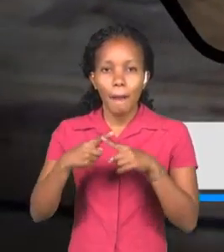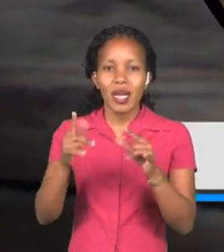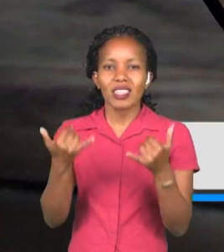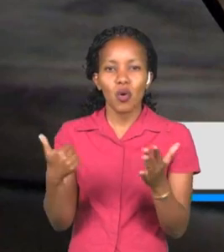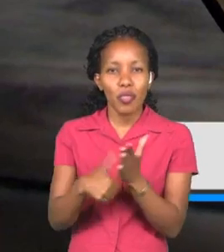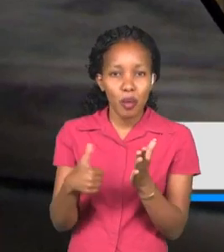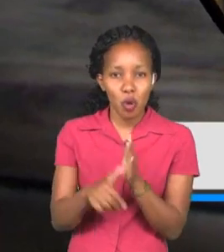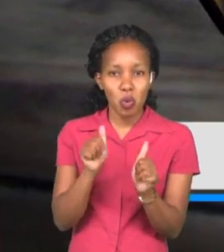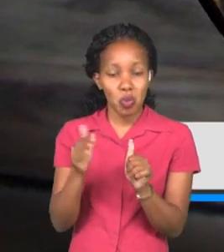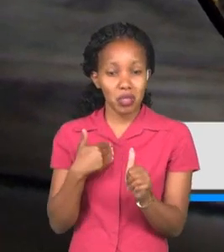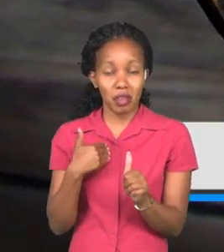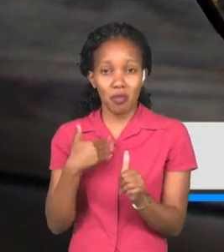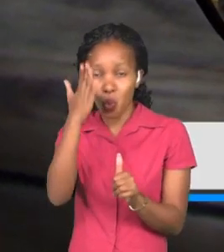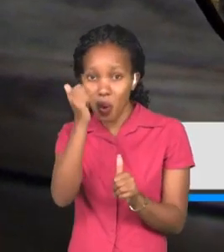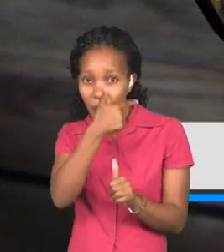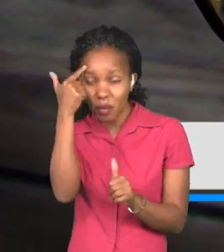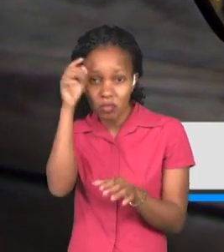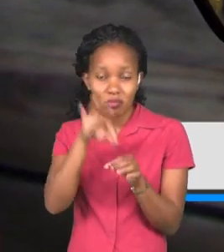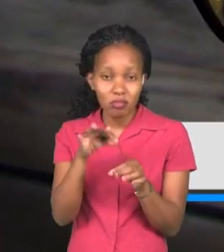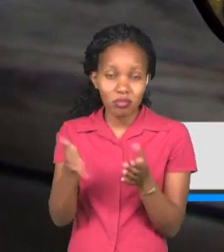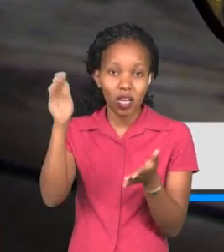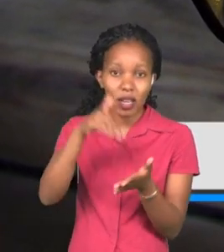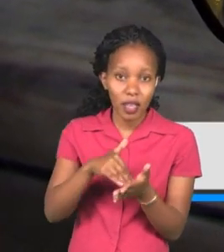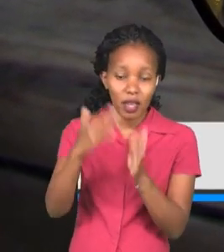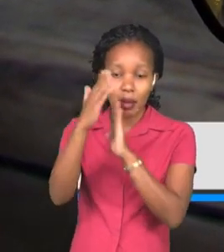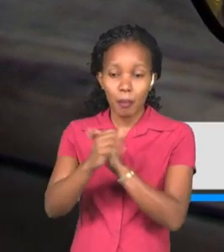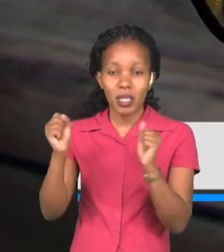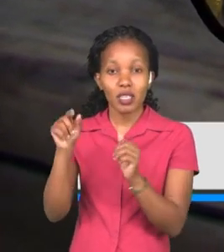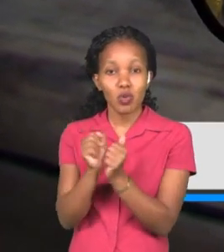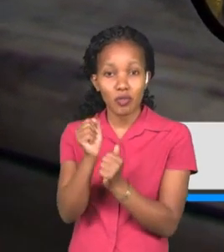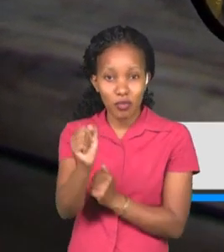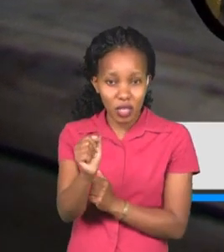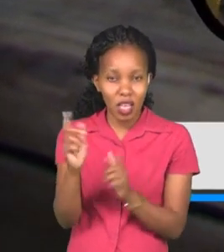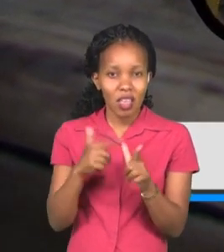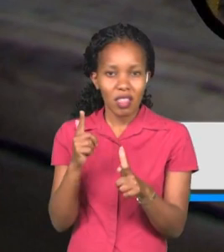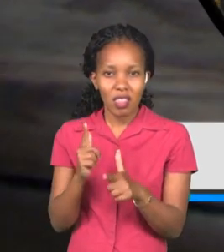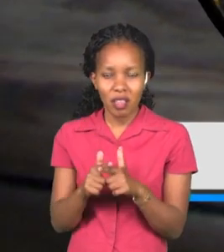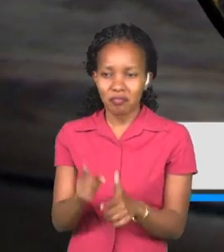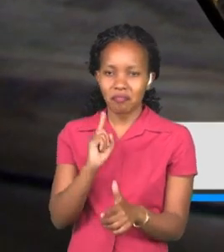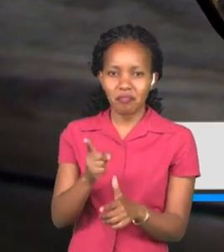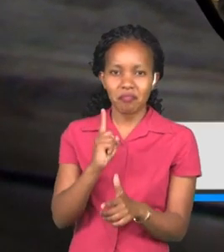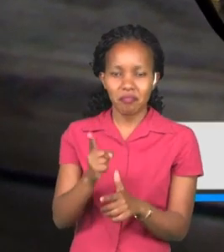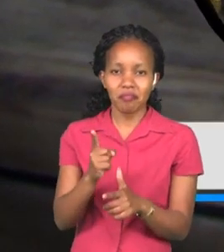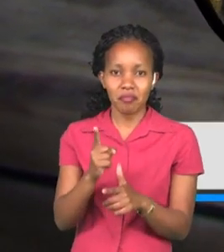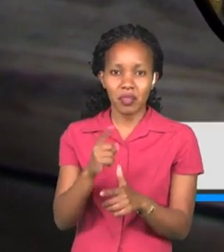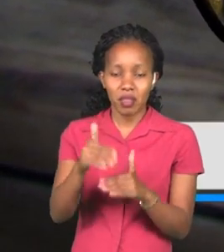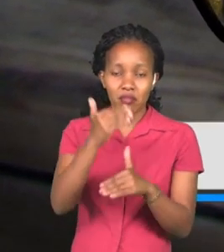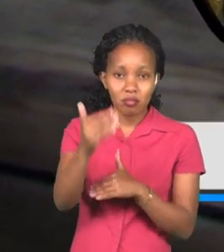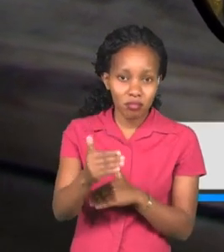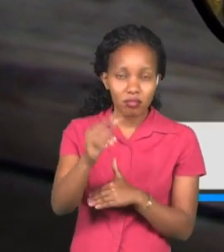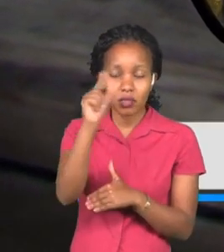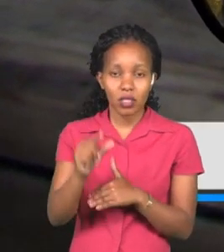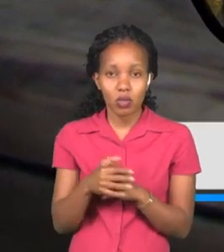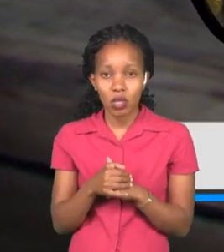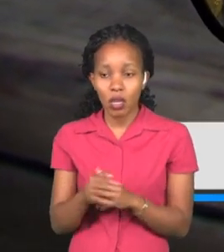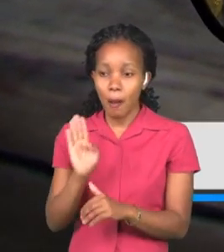crisis unleashed by the controversial re-election of President Pierre Nkurunziza in 2015 threatens the stability of the entire Great Lakes region.